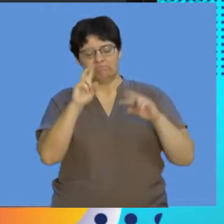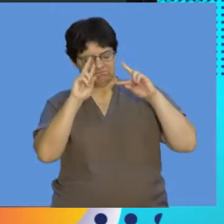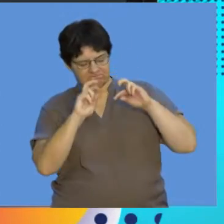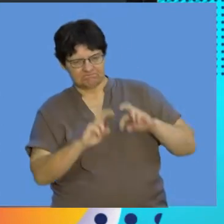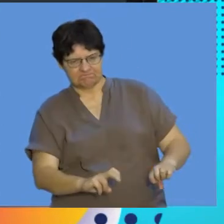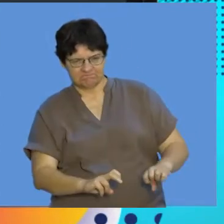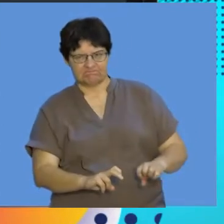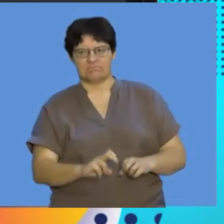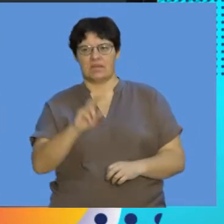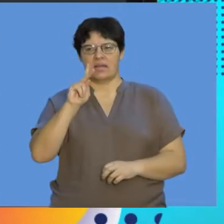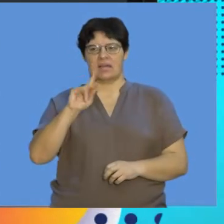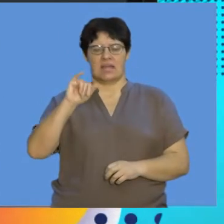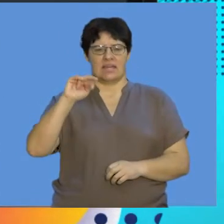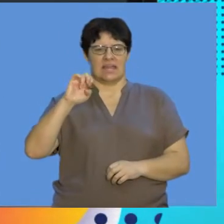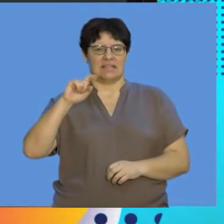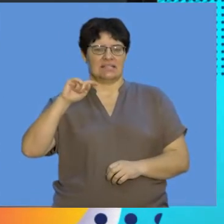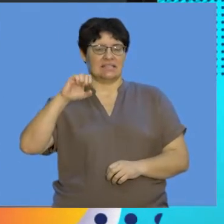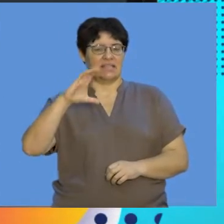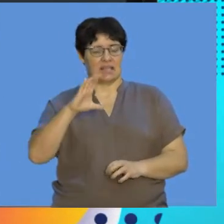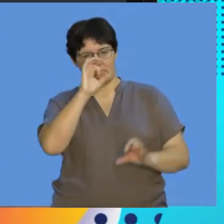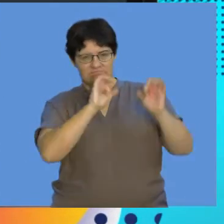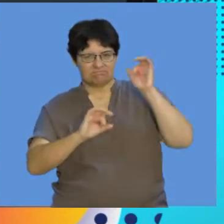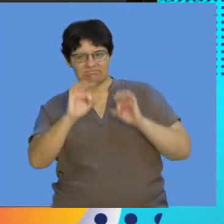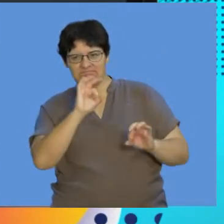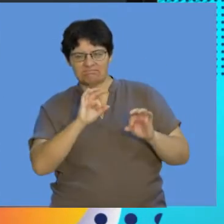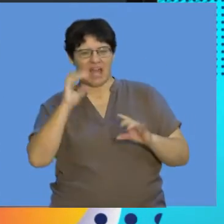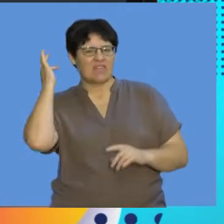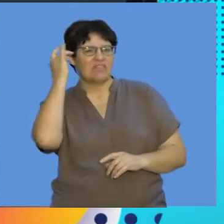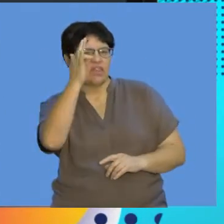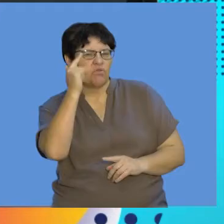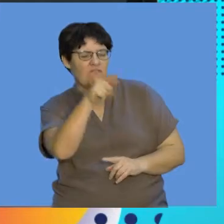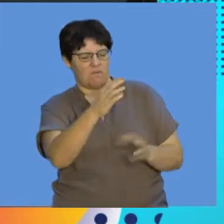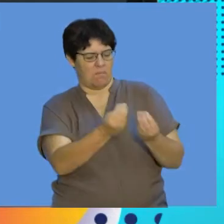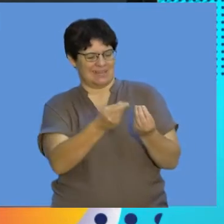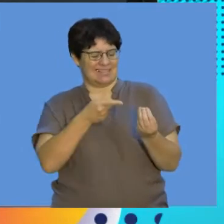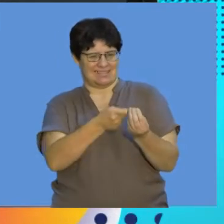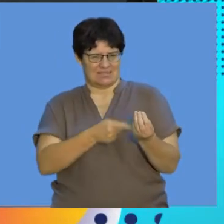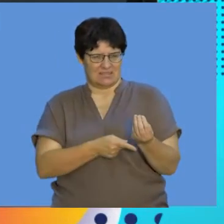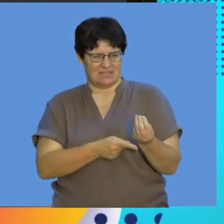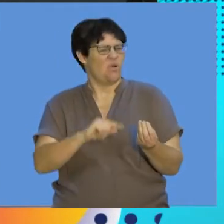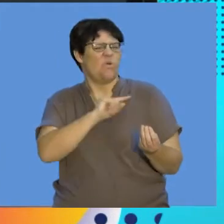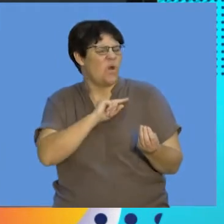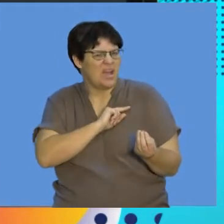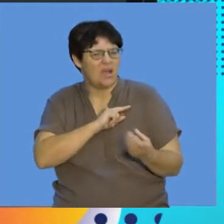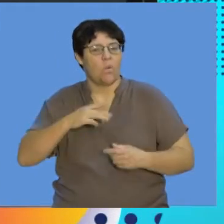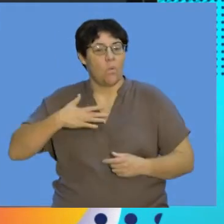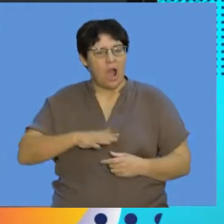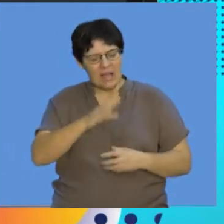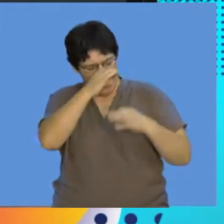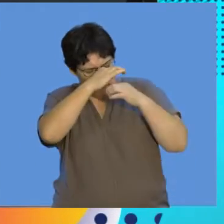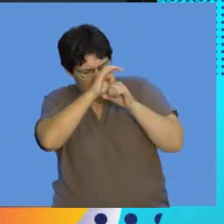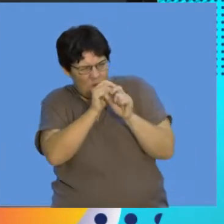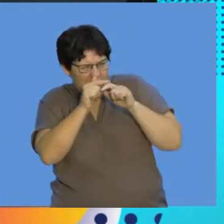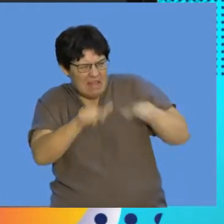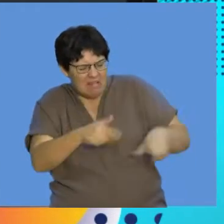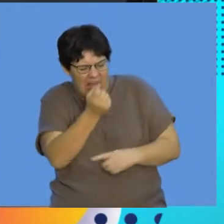the kinetic molecular theory of matter to try and understand, what exactly happens at a very microscopic level and